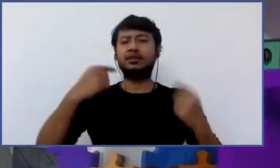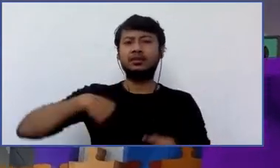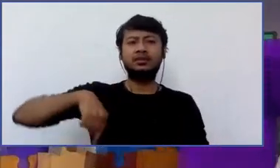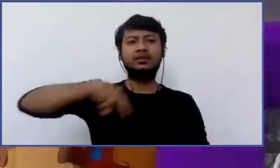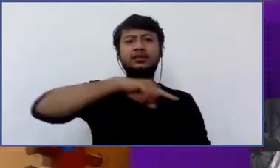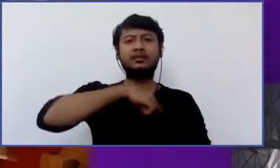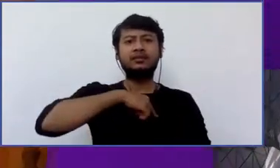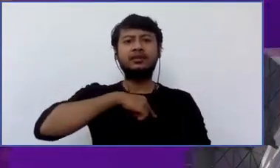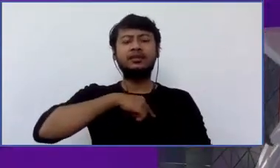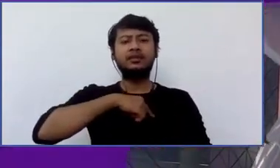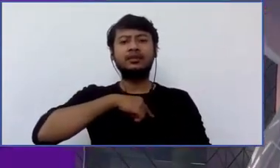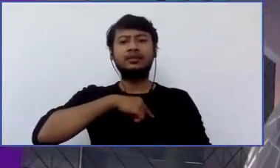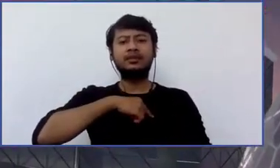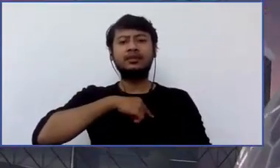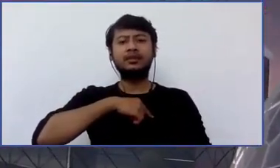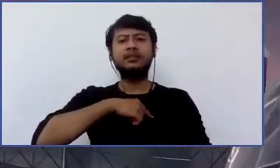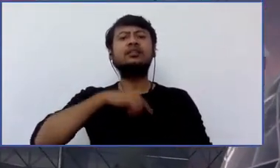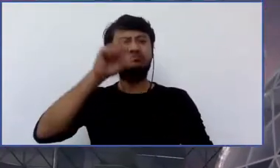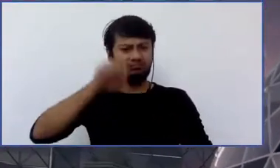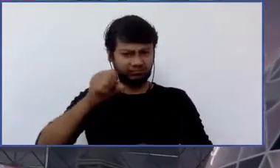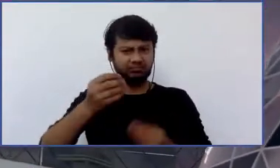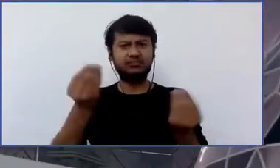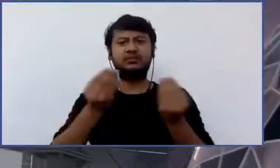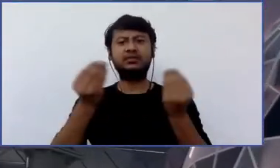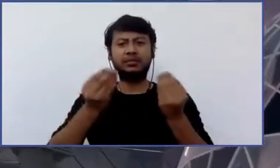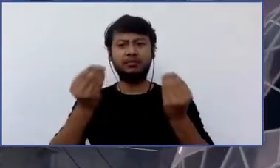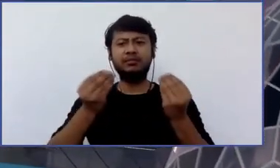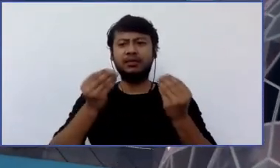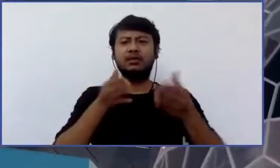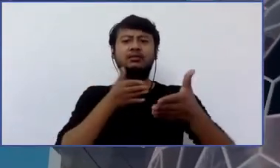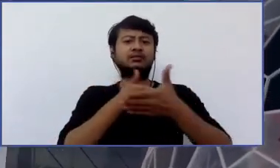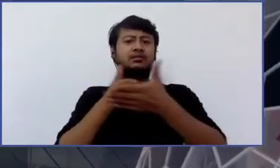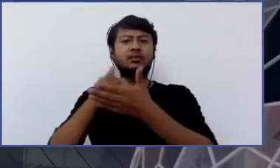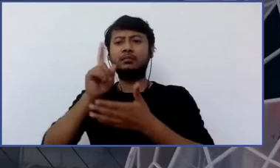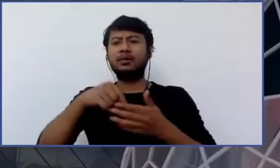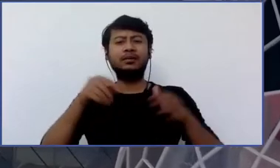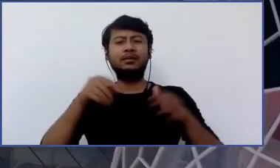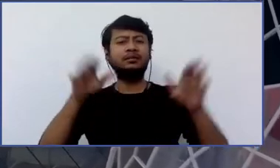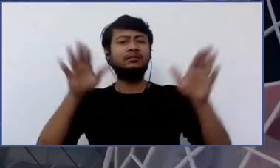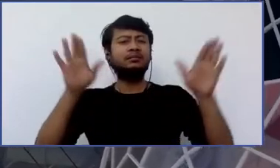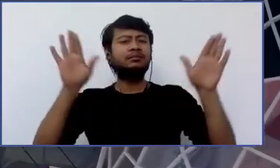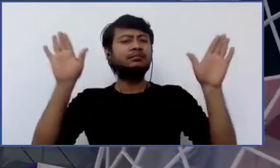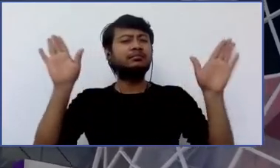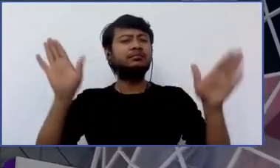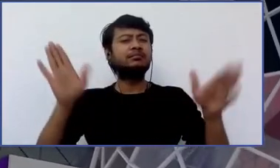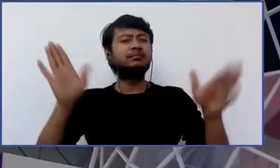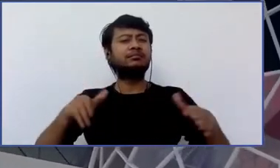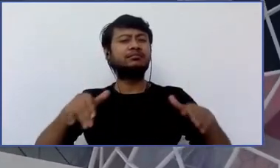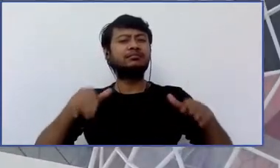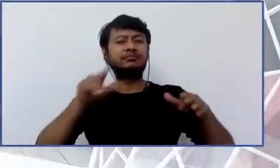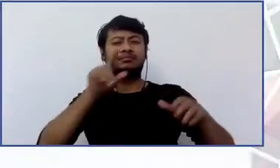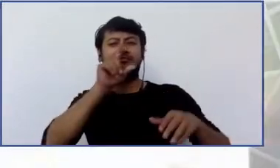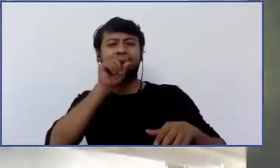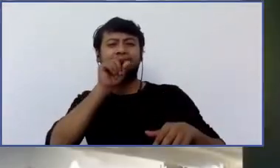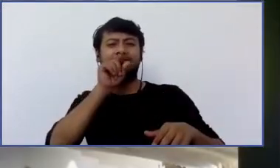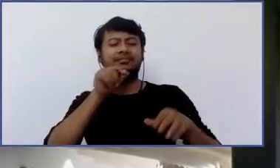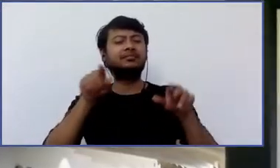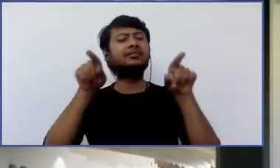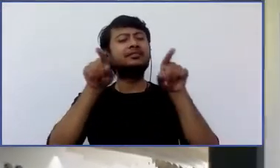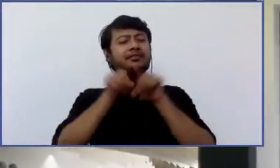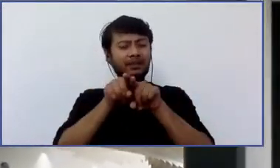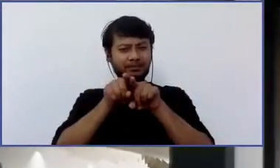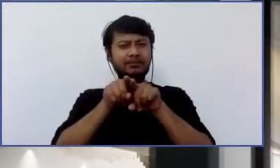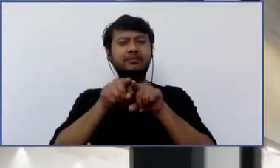seem trapped, but we are freer than birds. You may say we're cursed, but we're miracles in disguise. And you may try to put us down, but we will